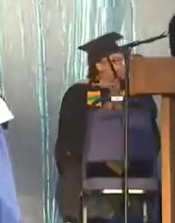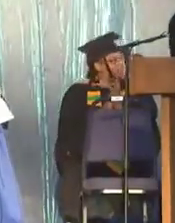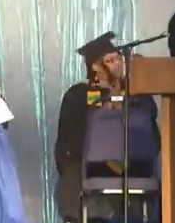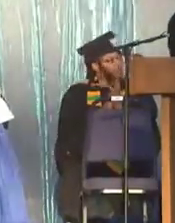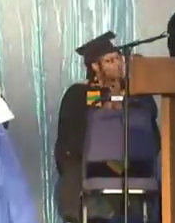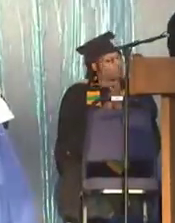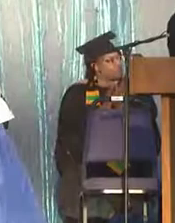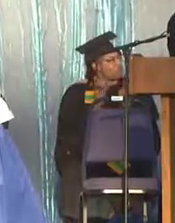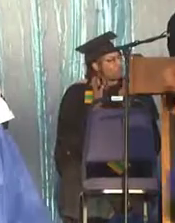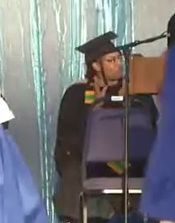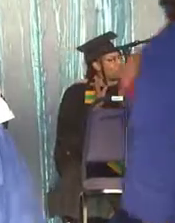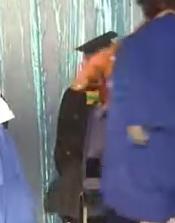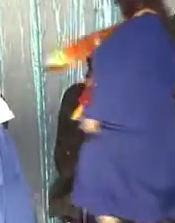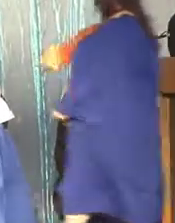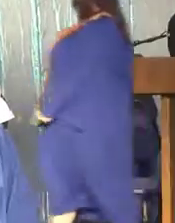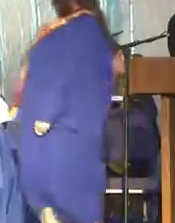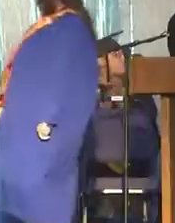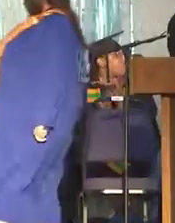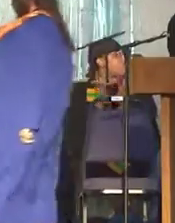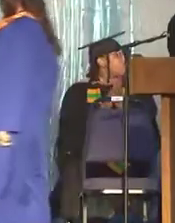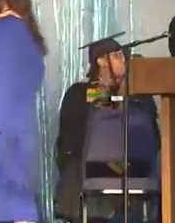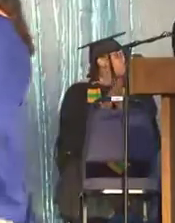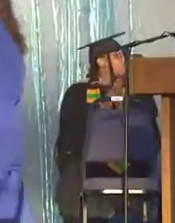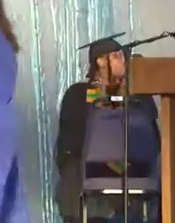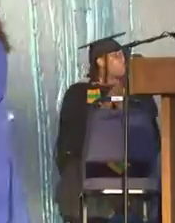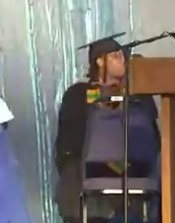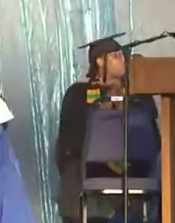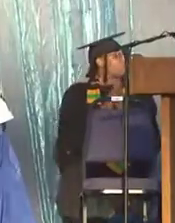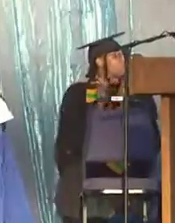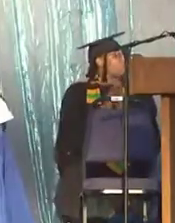Jana Huffman, with merit, with honors.